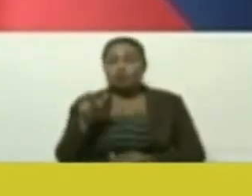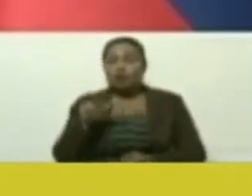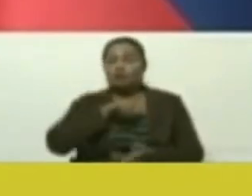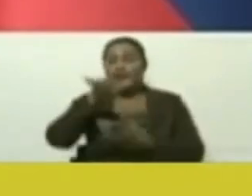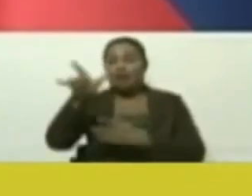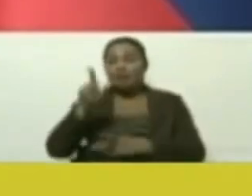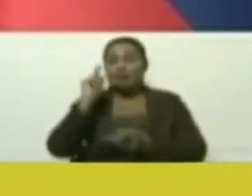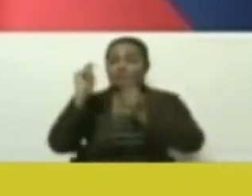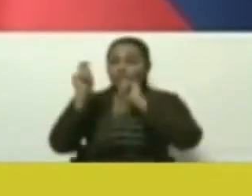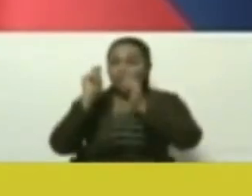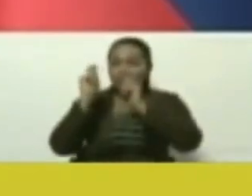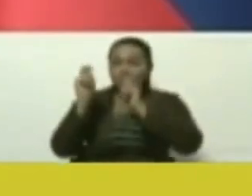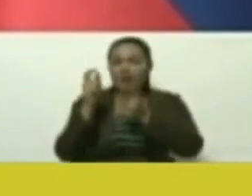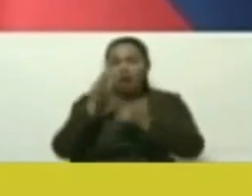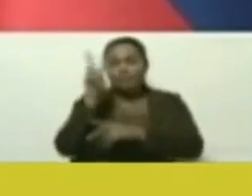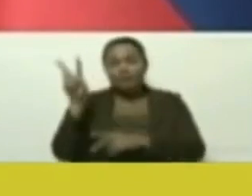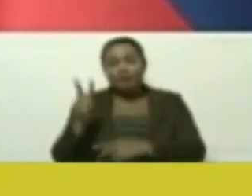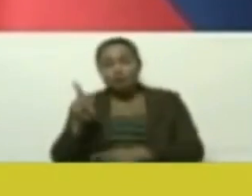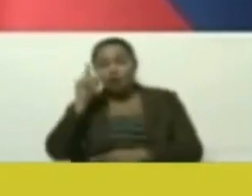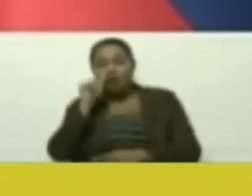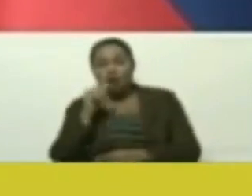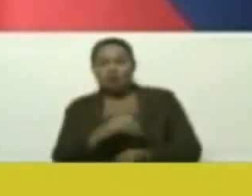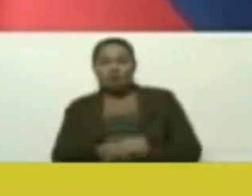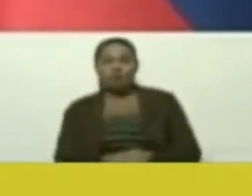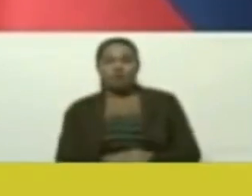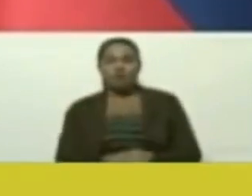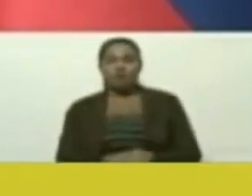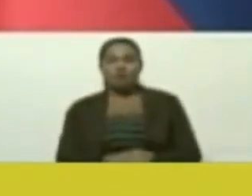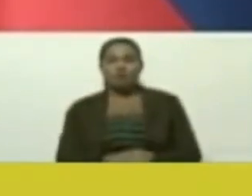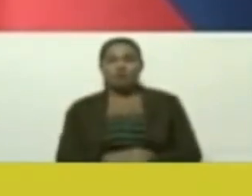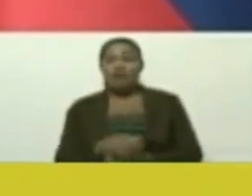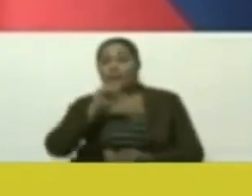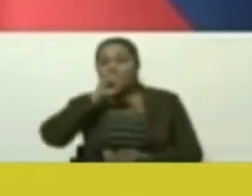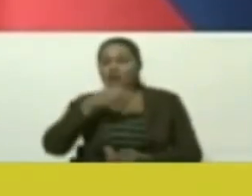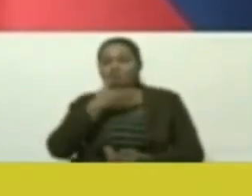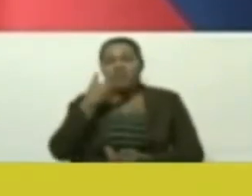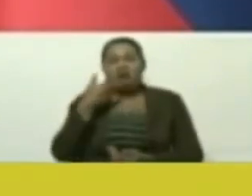The tourist who travels from Venezuela